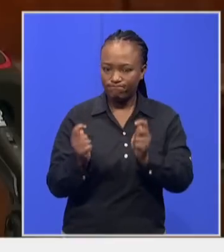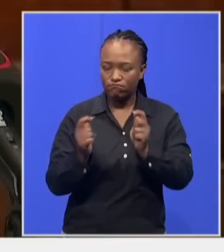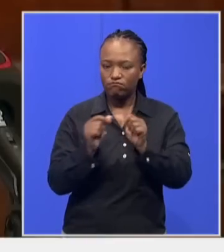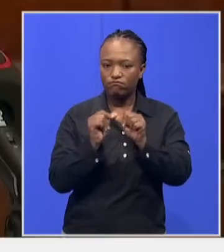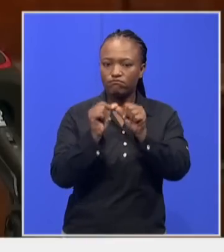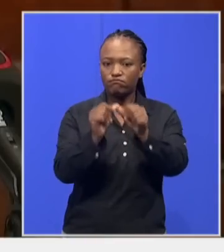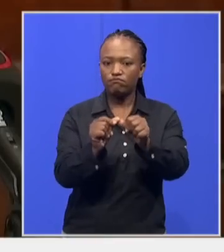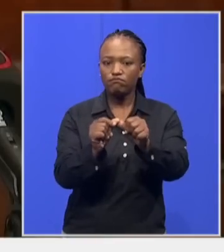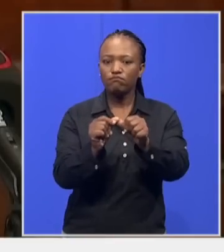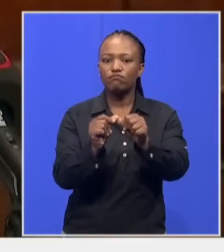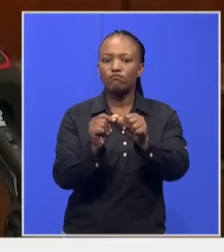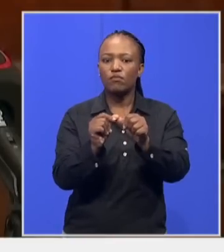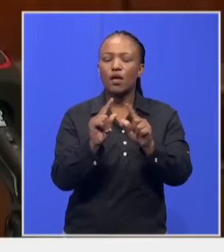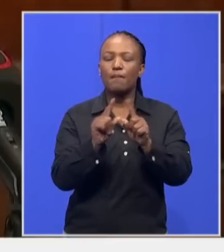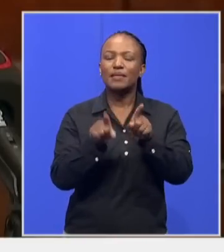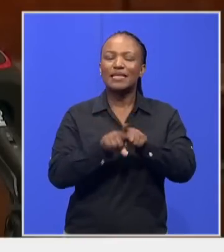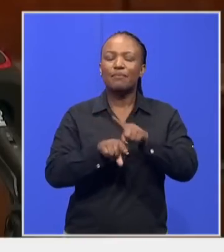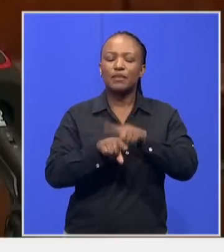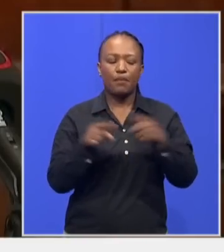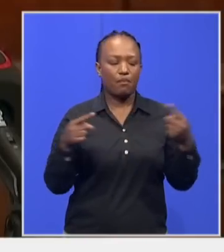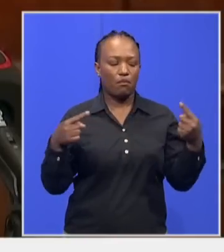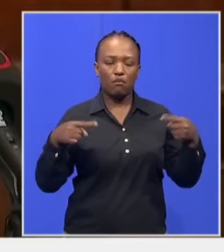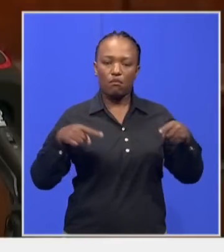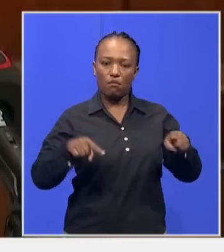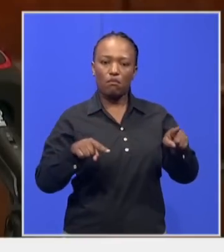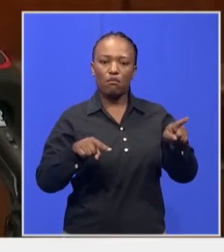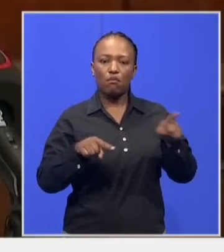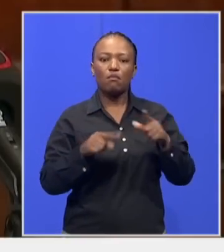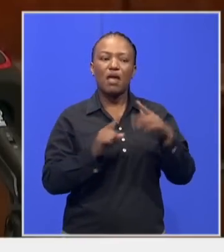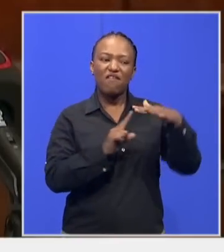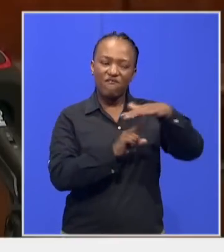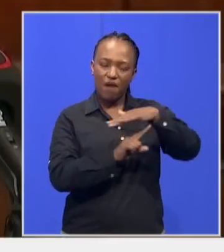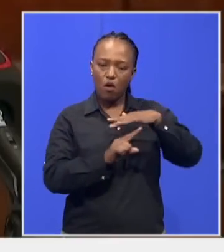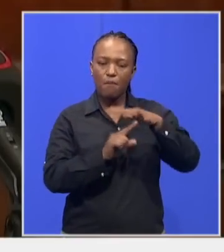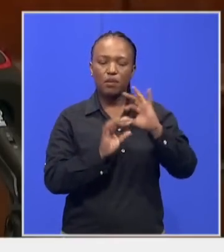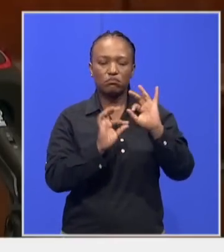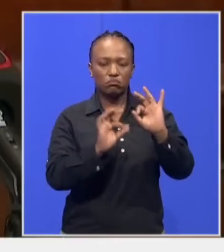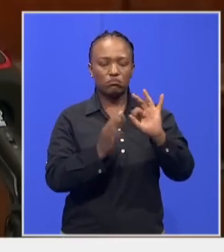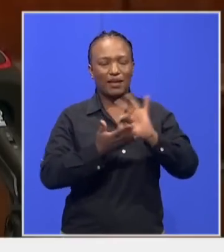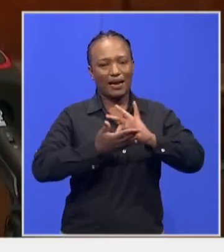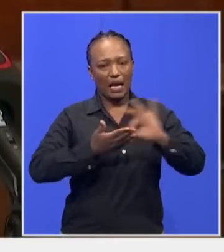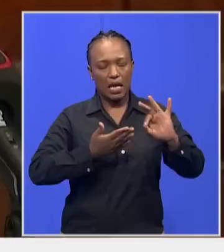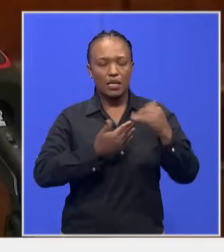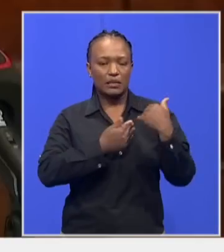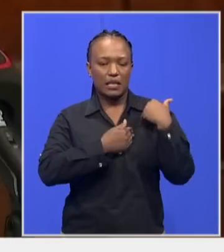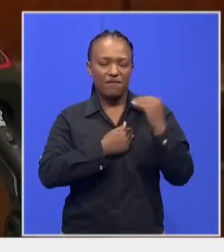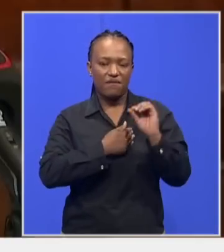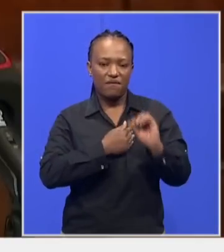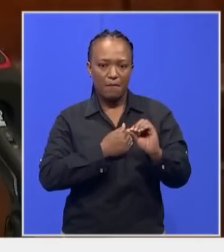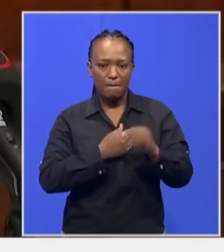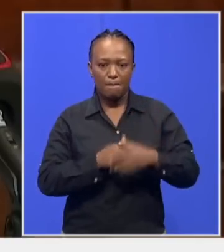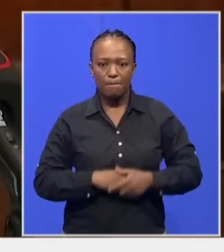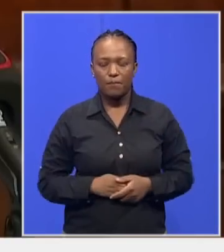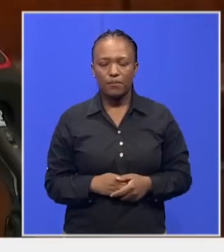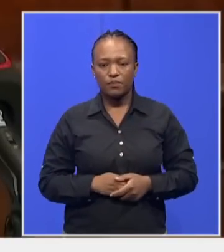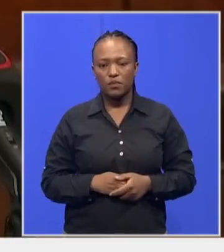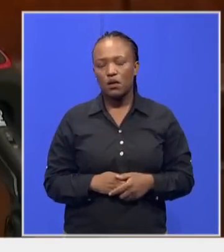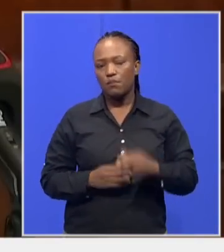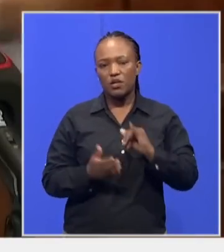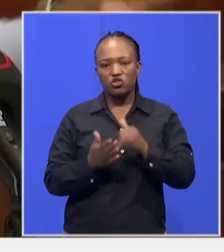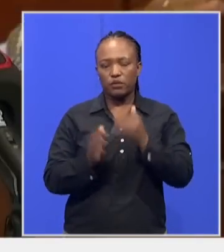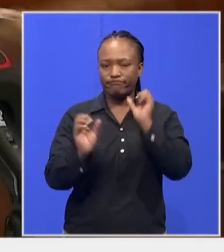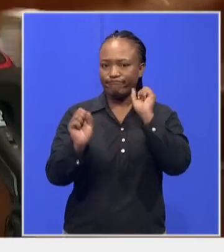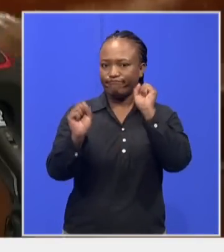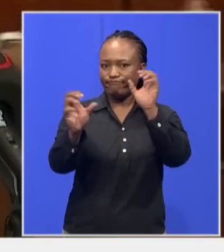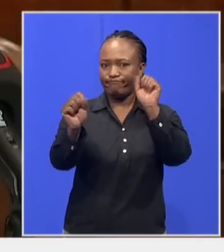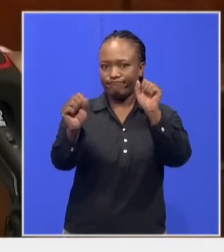the parameters, but at the same time, I'm saving the environment. There are pros and cons to all of those. I'm just presenting to the country that